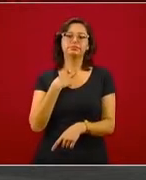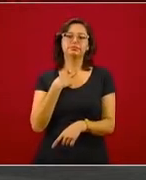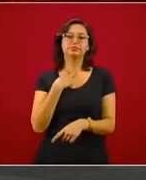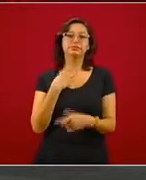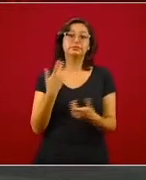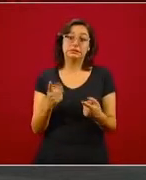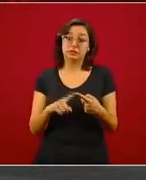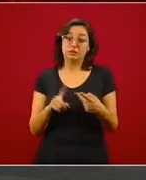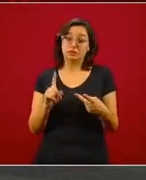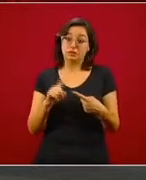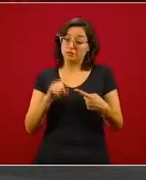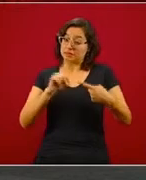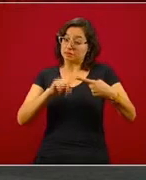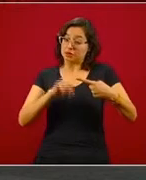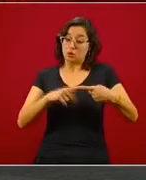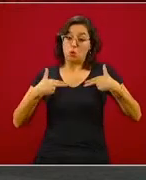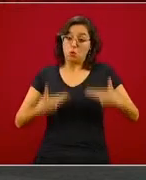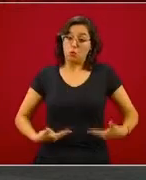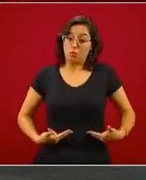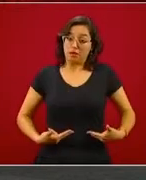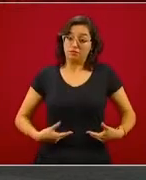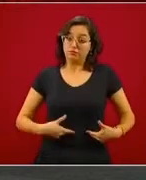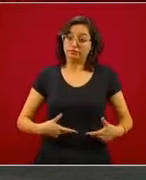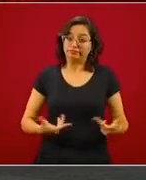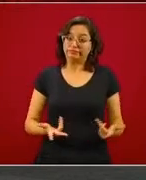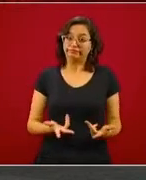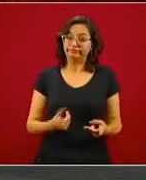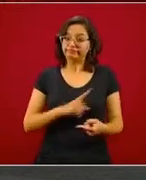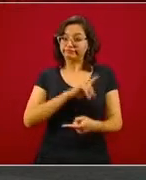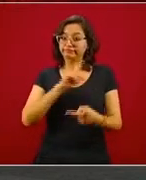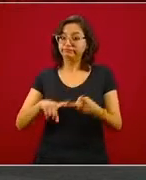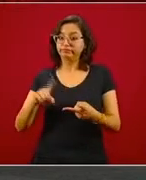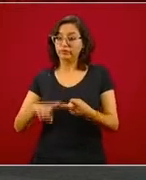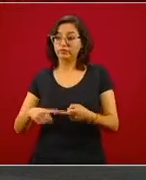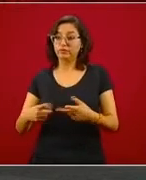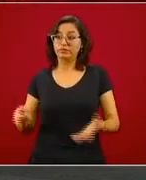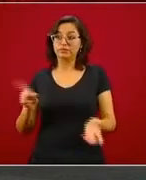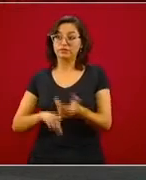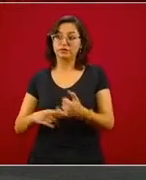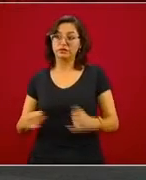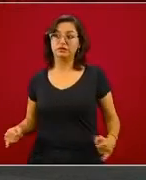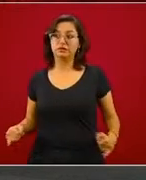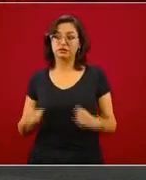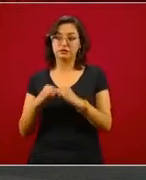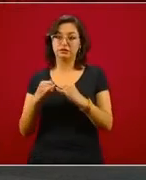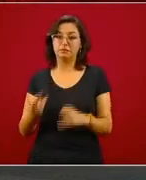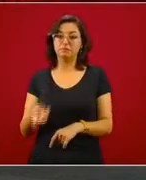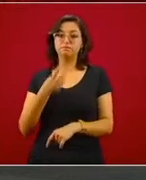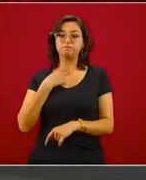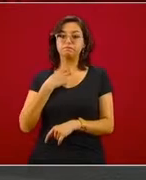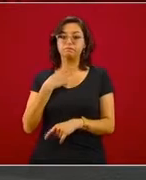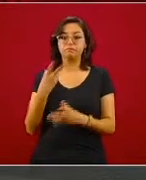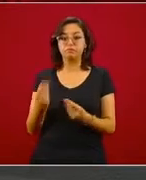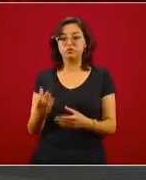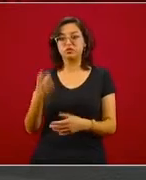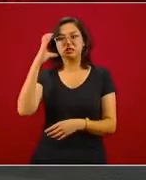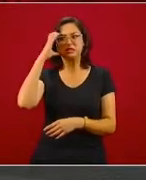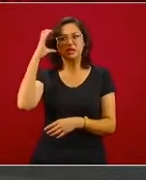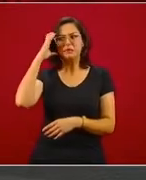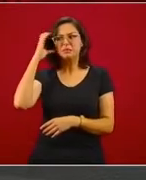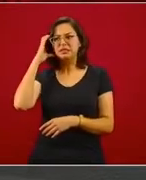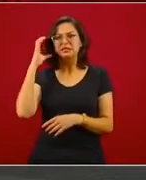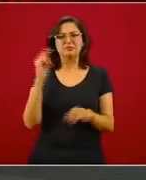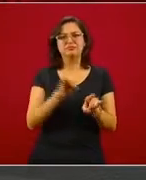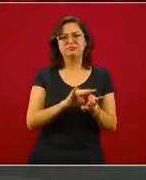hospitals. And that has a high cost, a human cost, institutional cost, because our